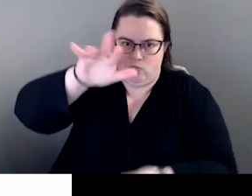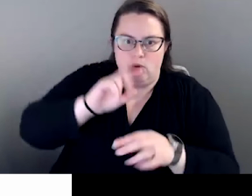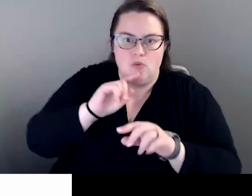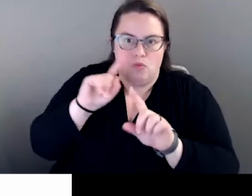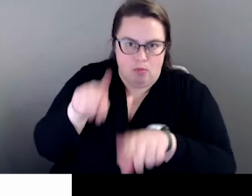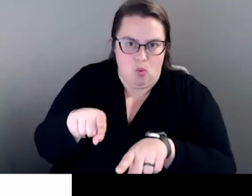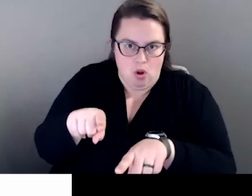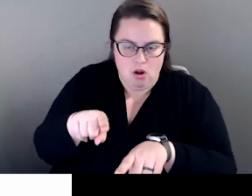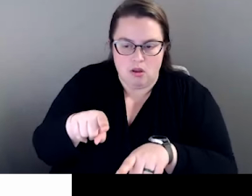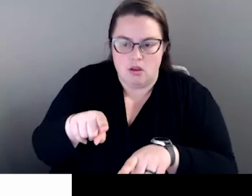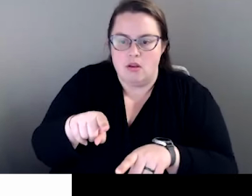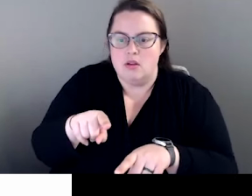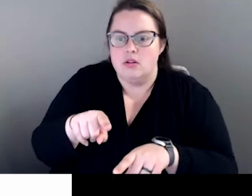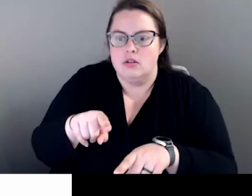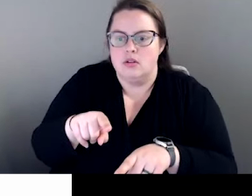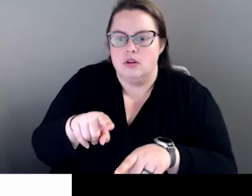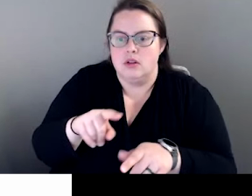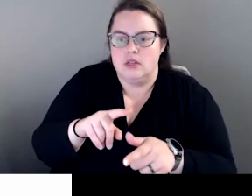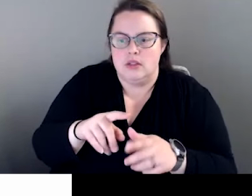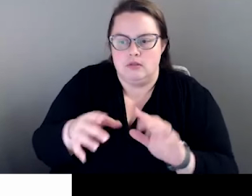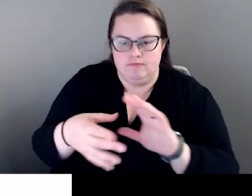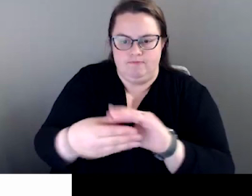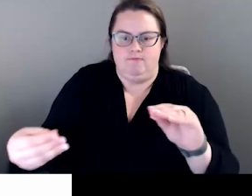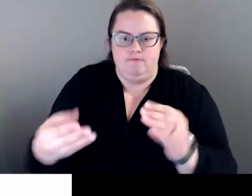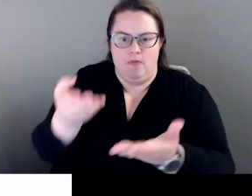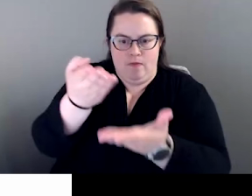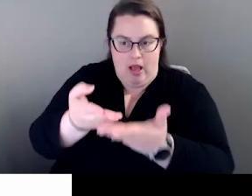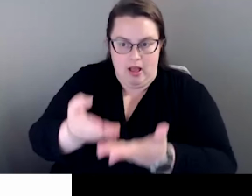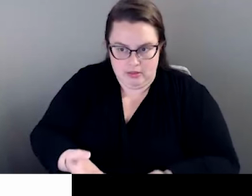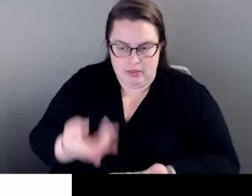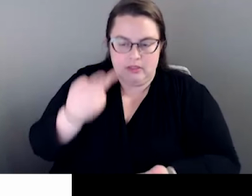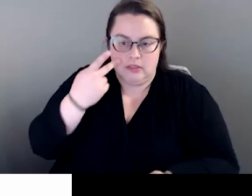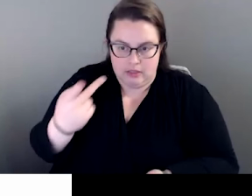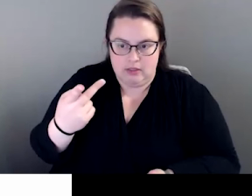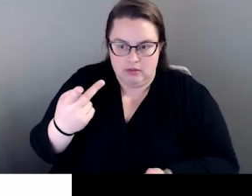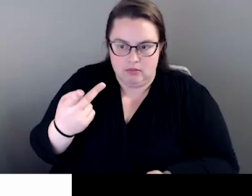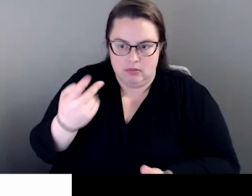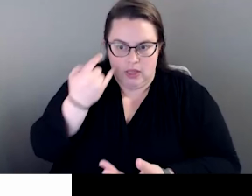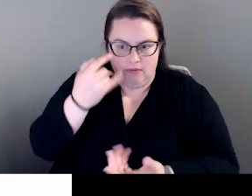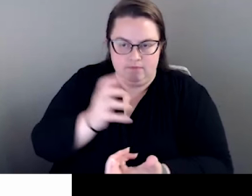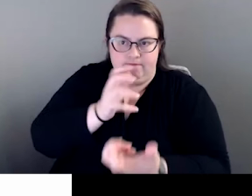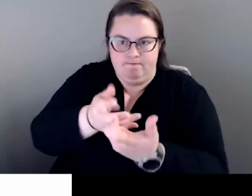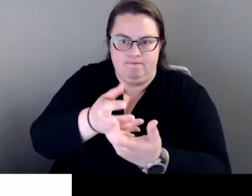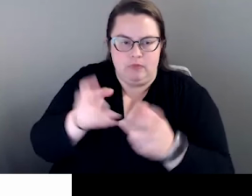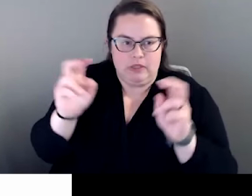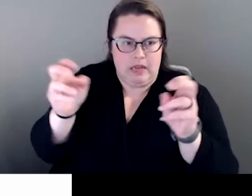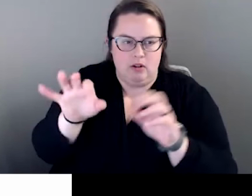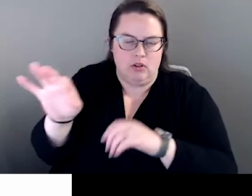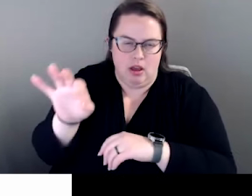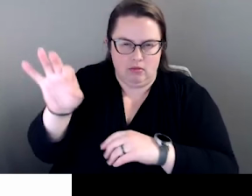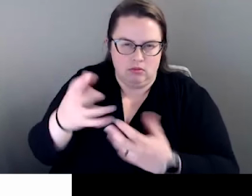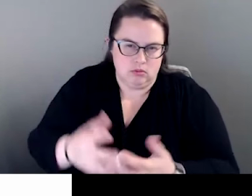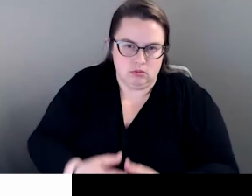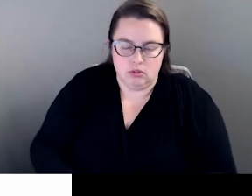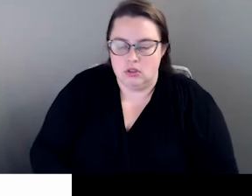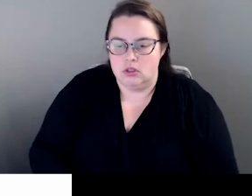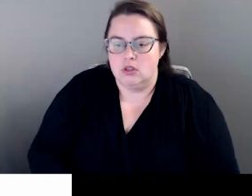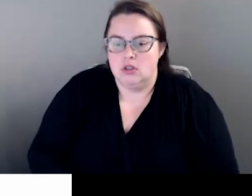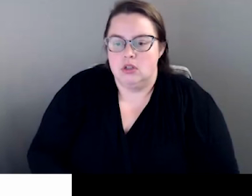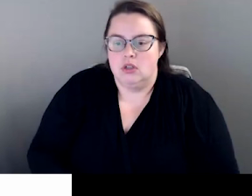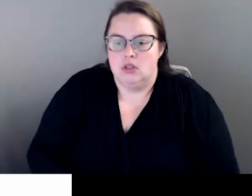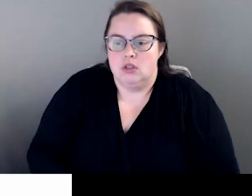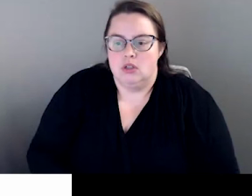will state the facts and see if it applies or if it meets Title IX. So I'll say it that way. And so, and then